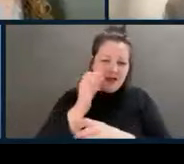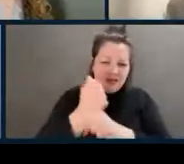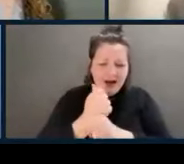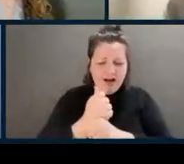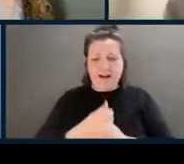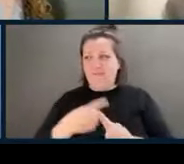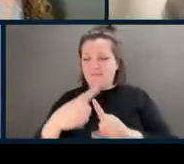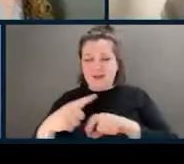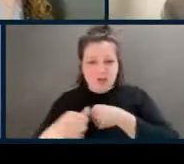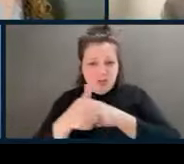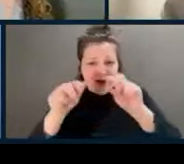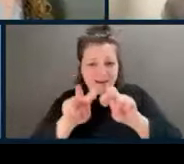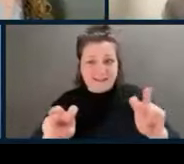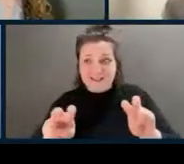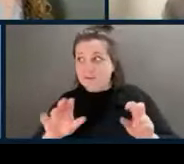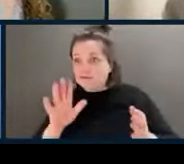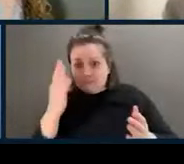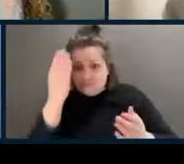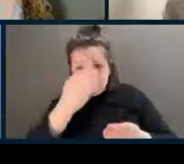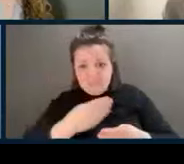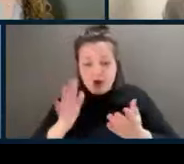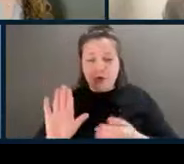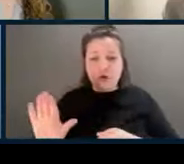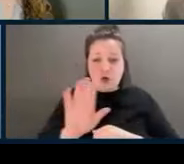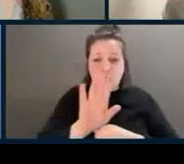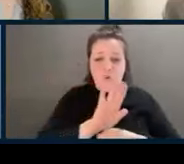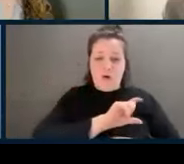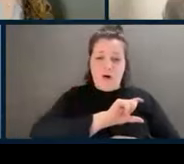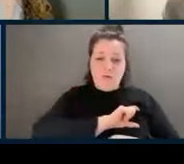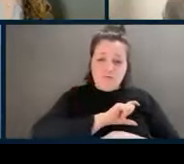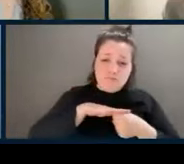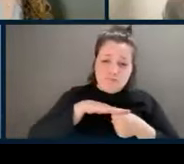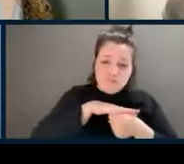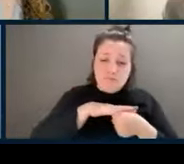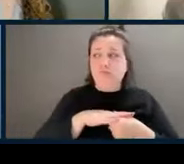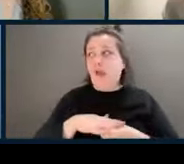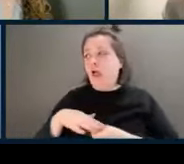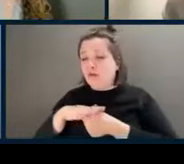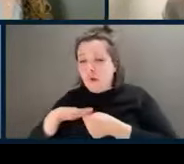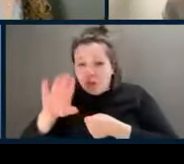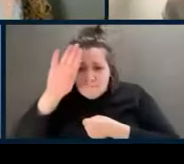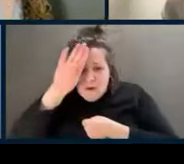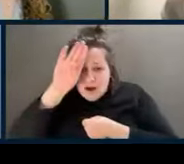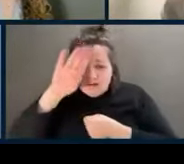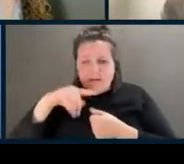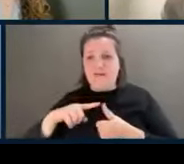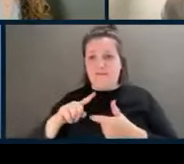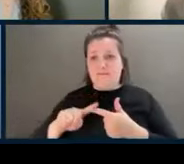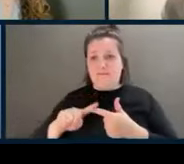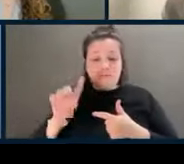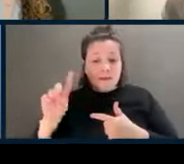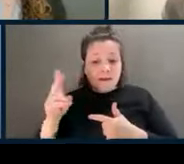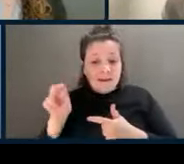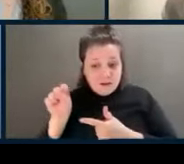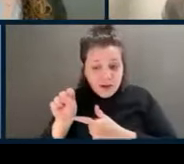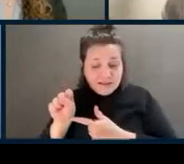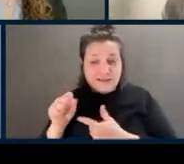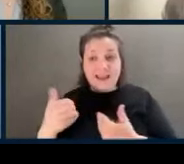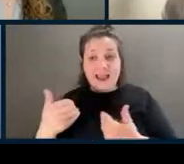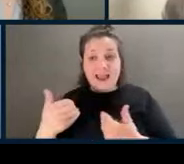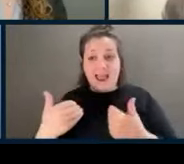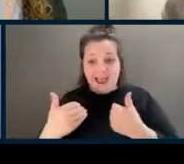want to acknowledge that your local law enforcement, sometimes your local fire station, and even in the Department of Homeland Security, we have something